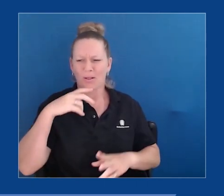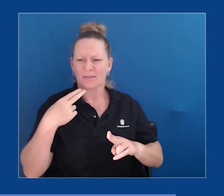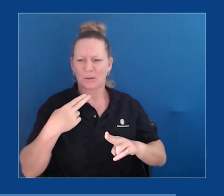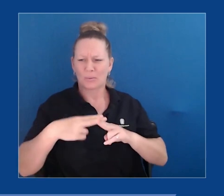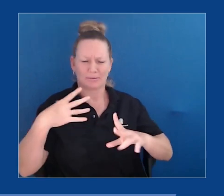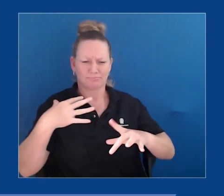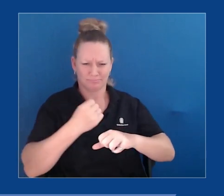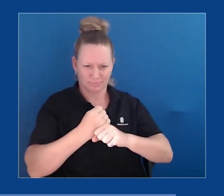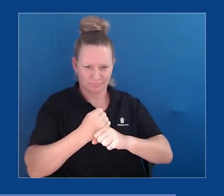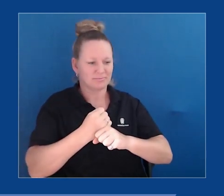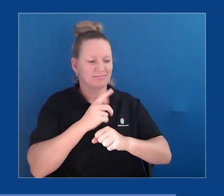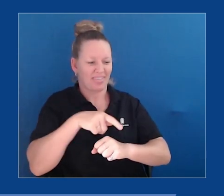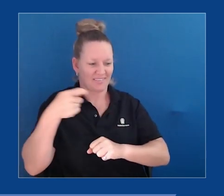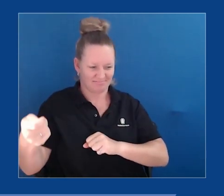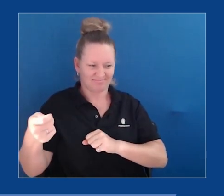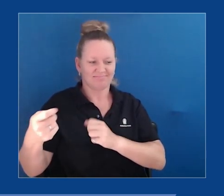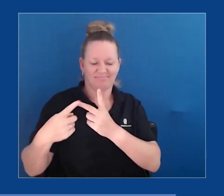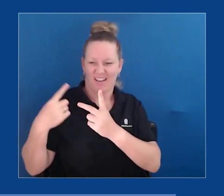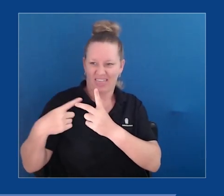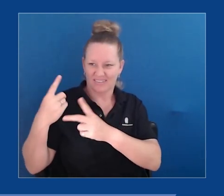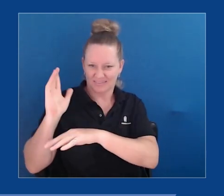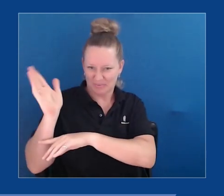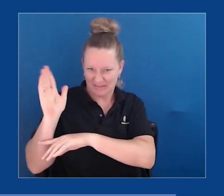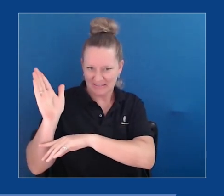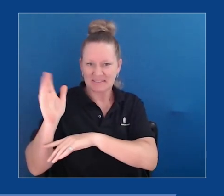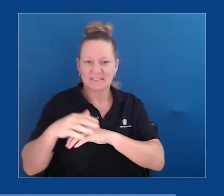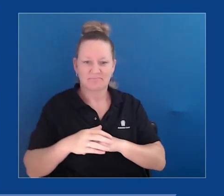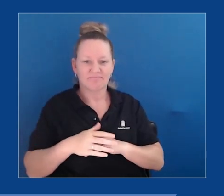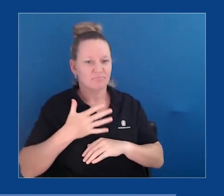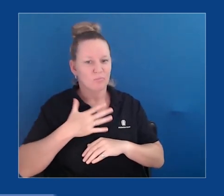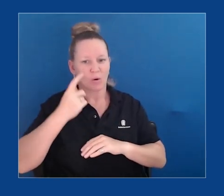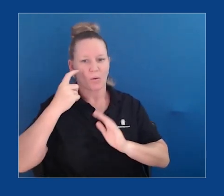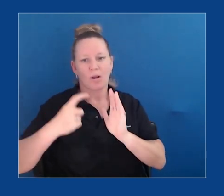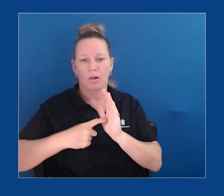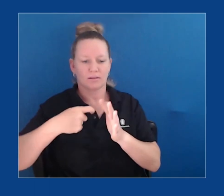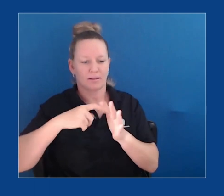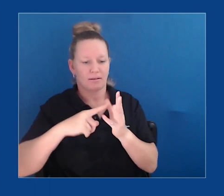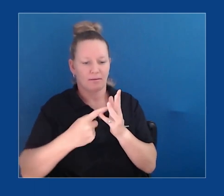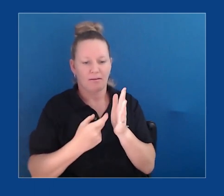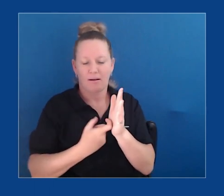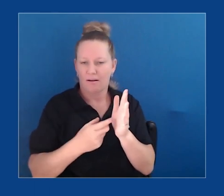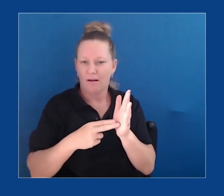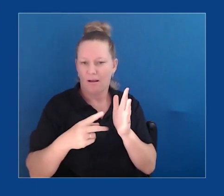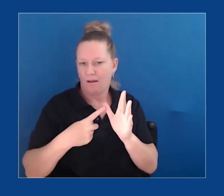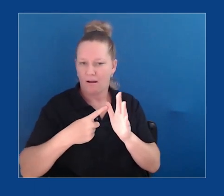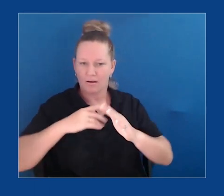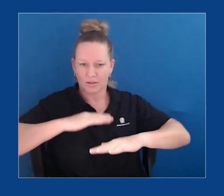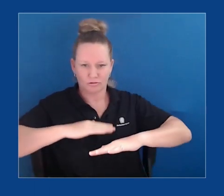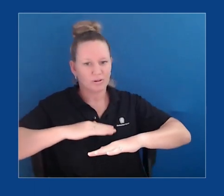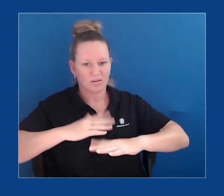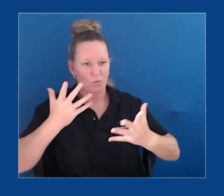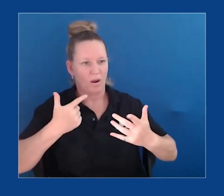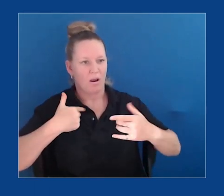their say. I'd just like to acknowledge the country Kaurna people where I'm sitting today,